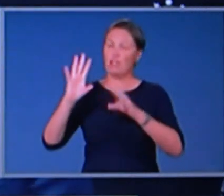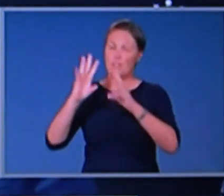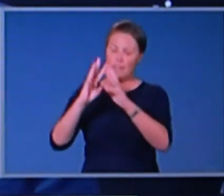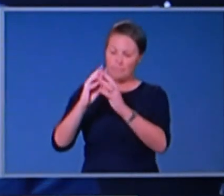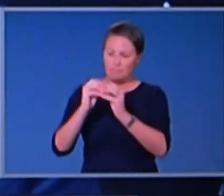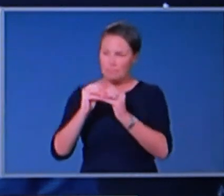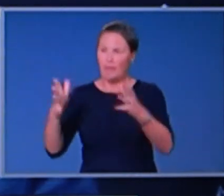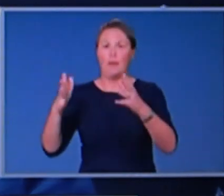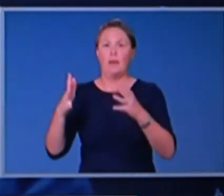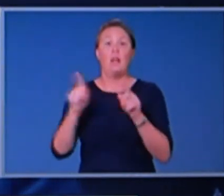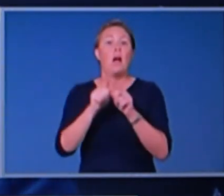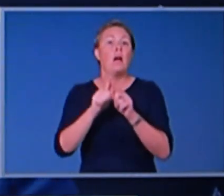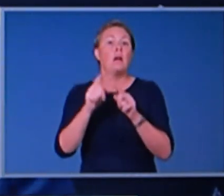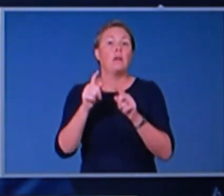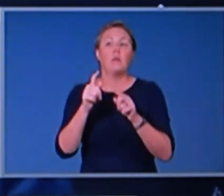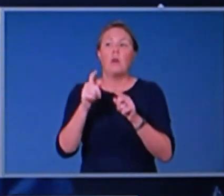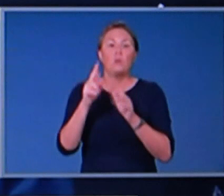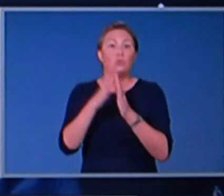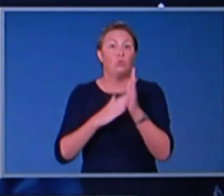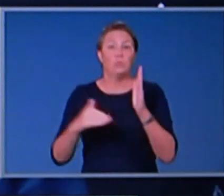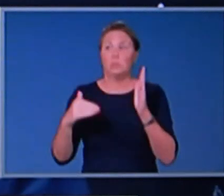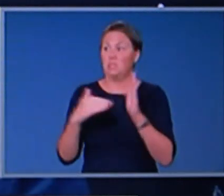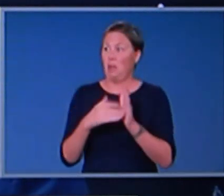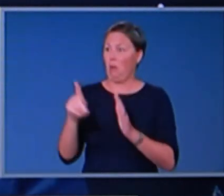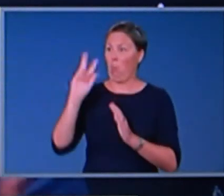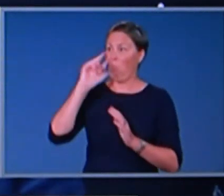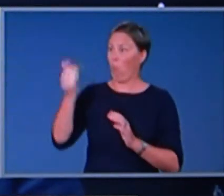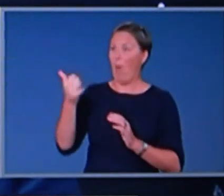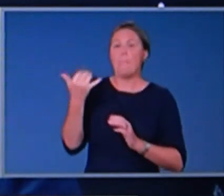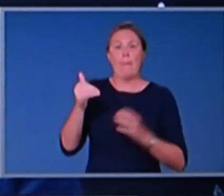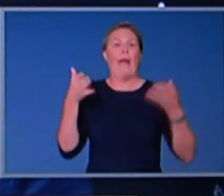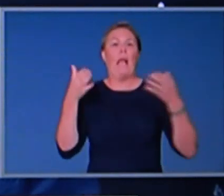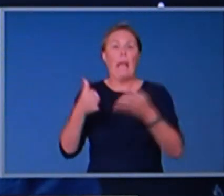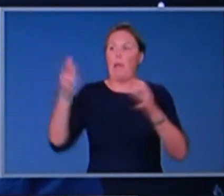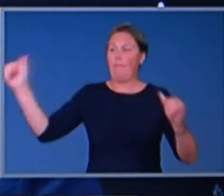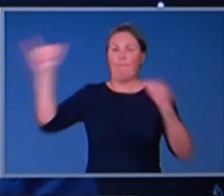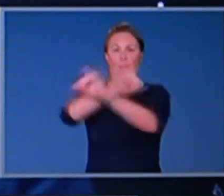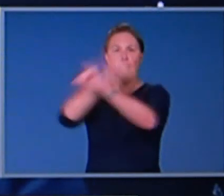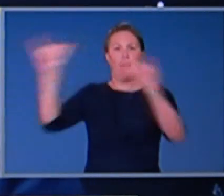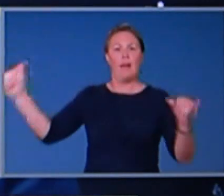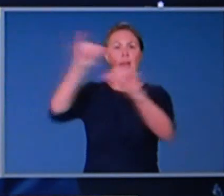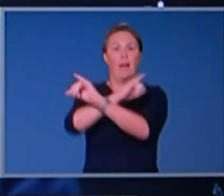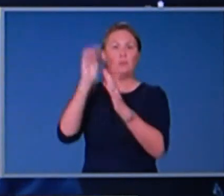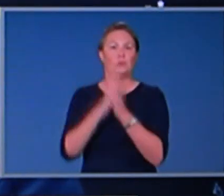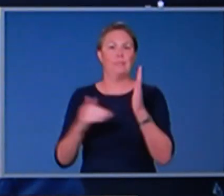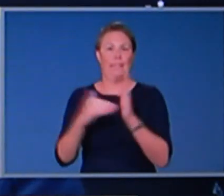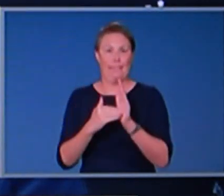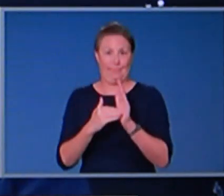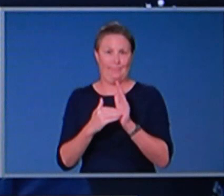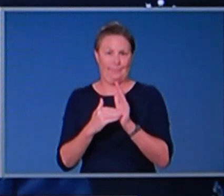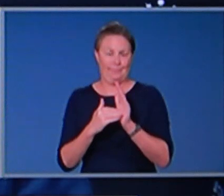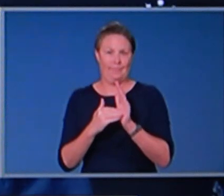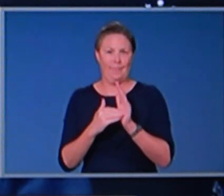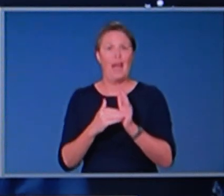example, New Zealand, we might have a situation where it could be relaxed. But if you're coming from a country where there is significant